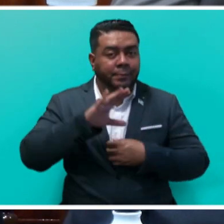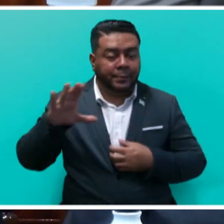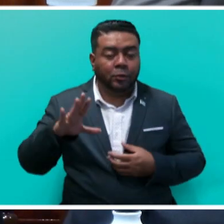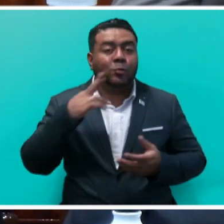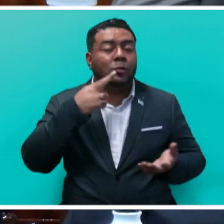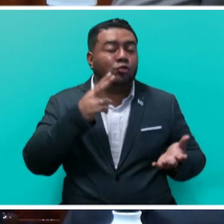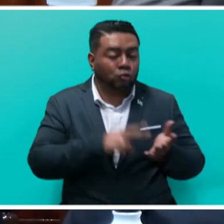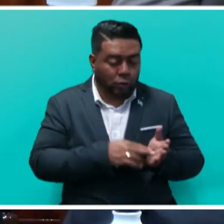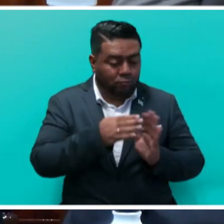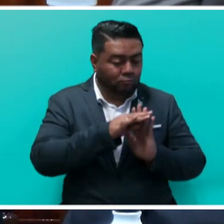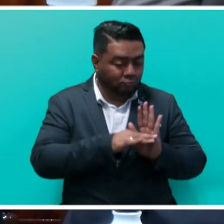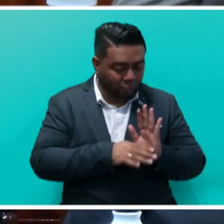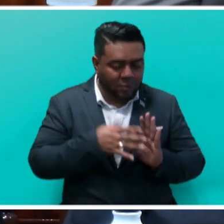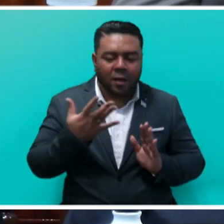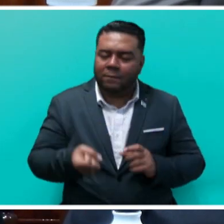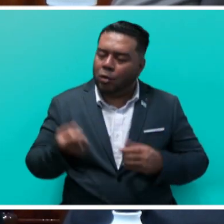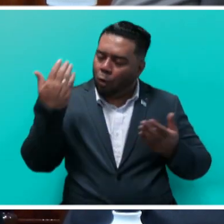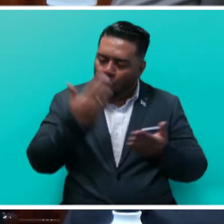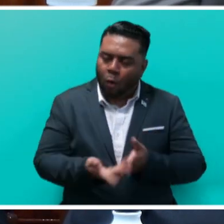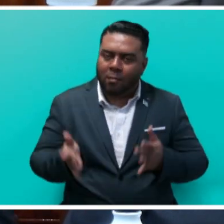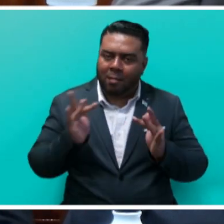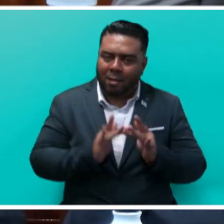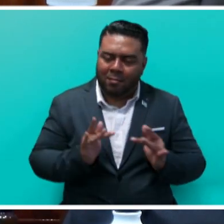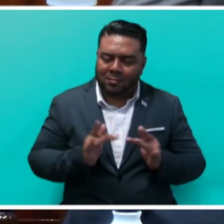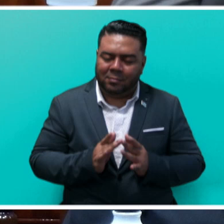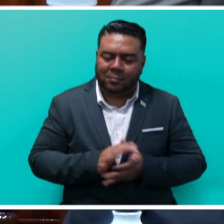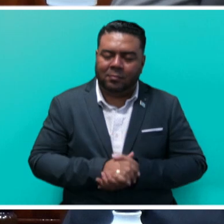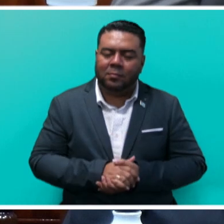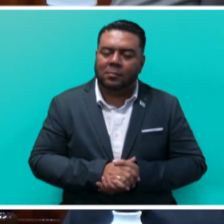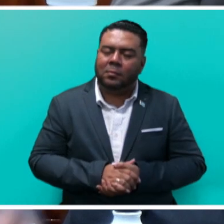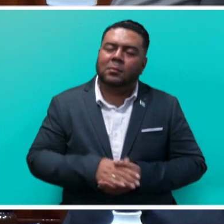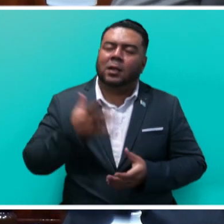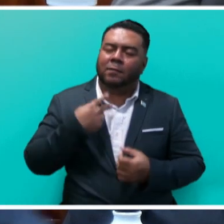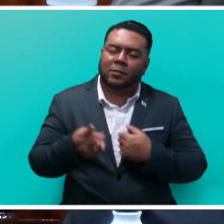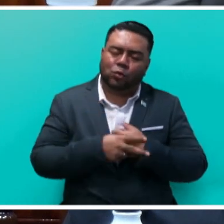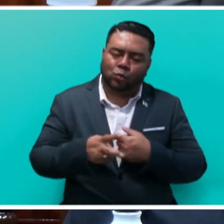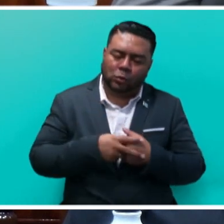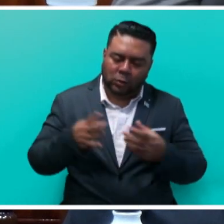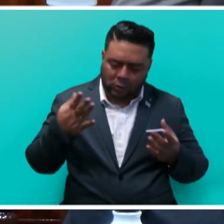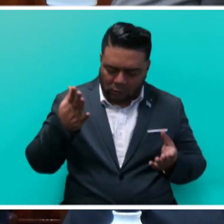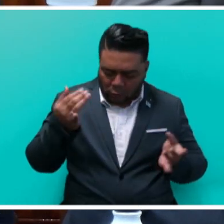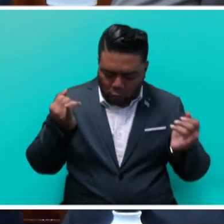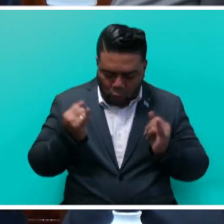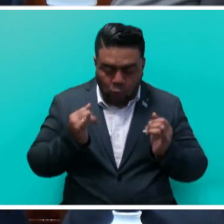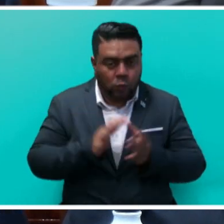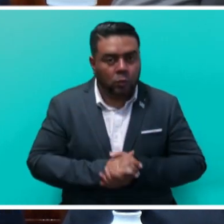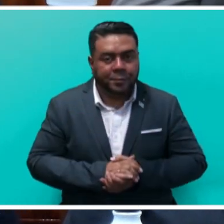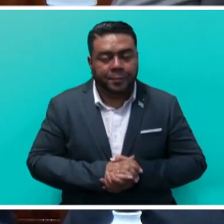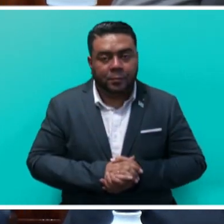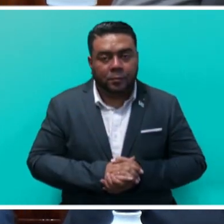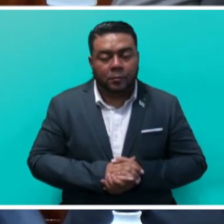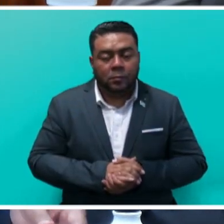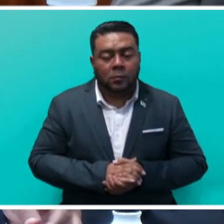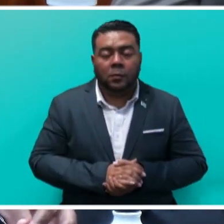Mr. Speaker, essentially is an online notice board of security interest, enabling lenders and the creditors,